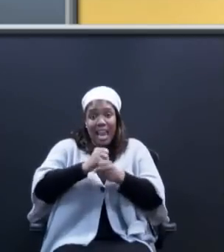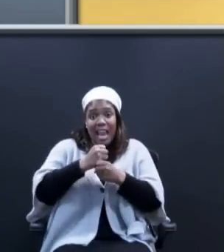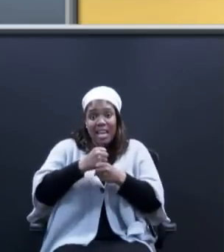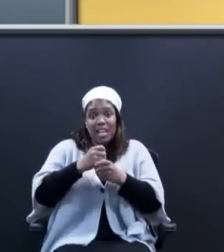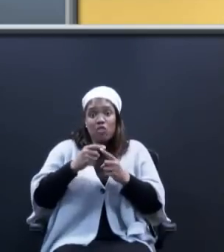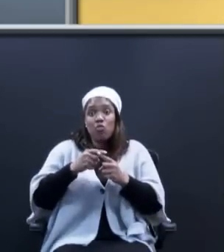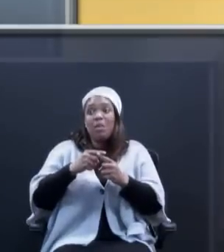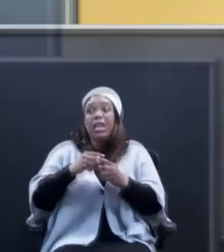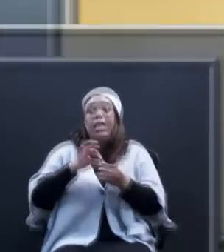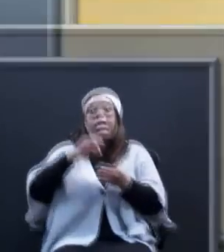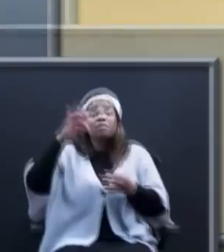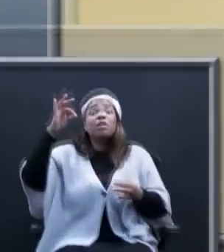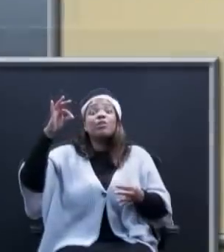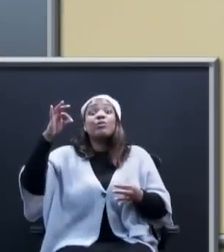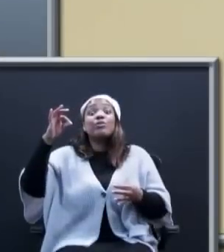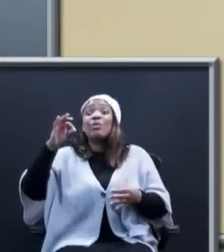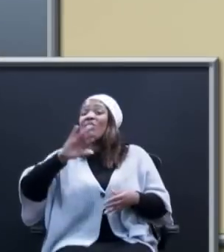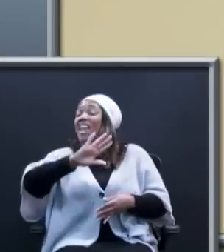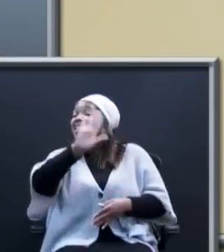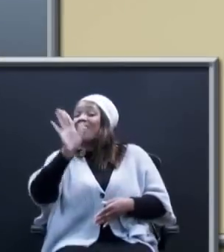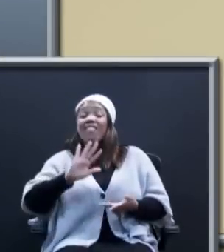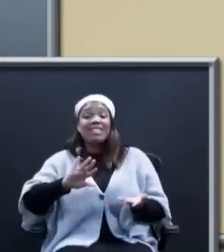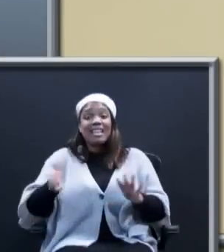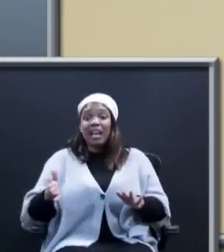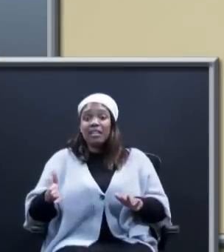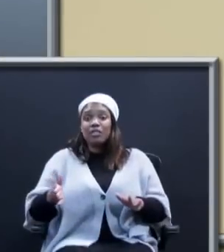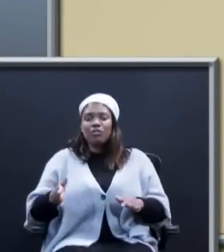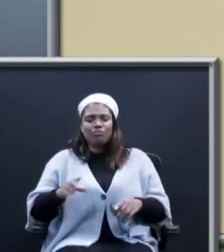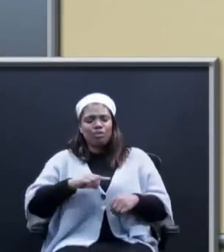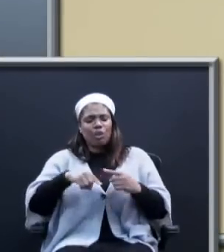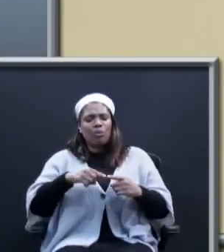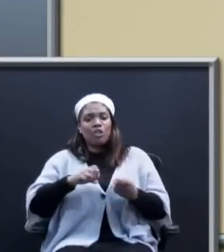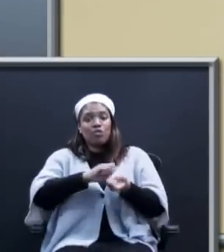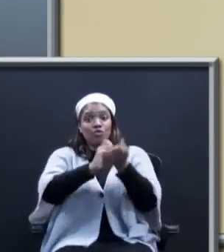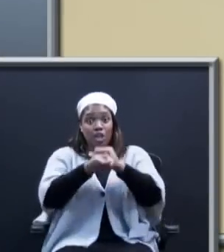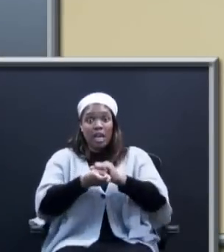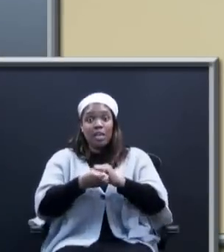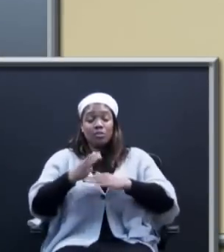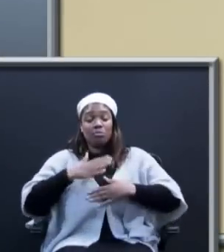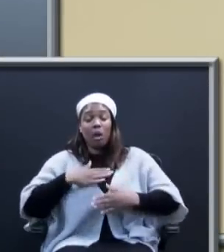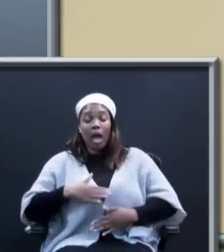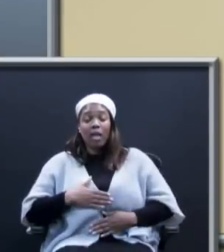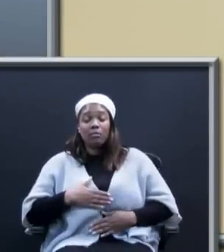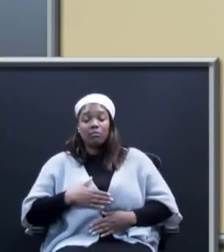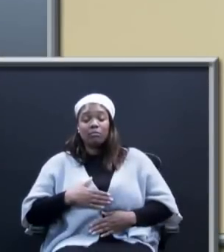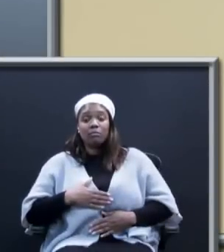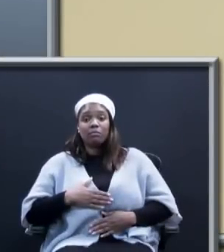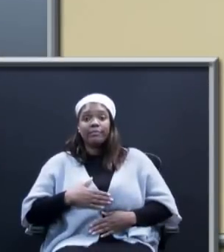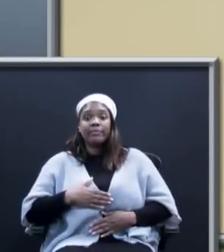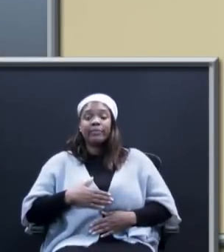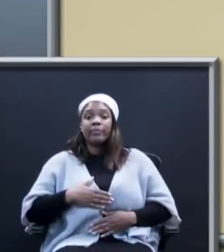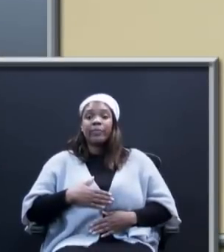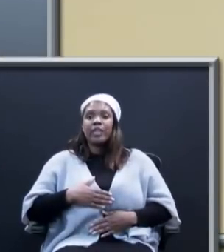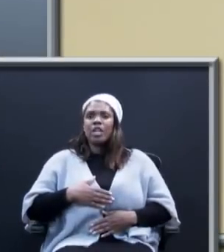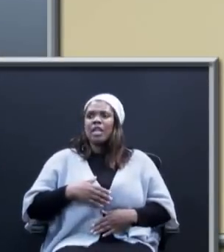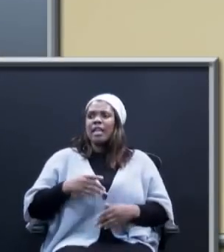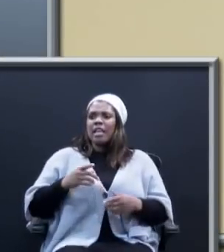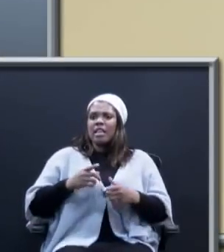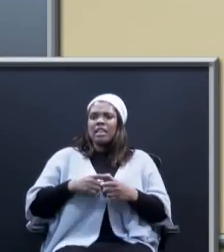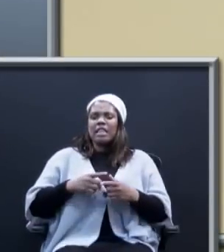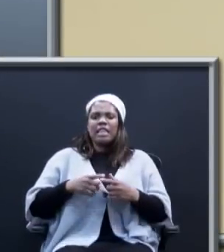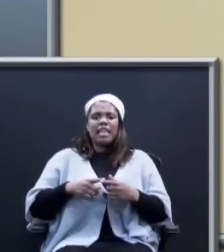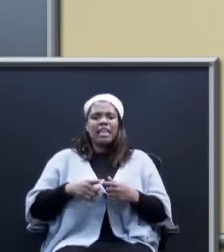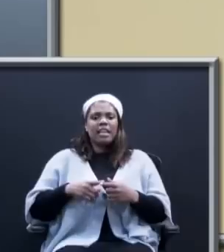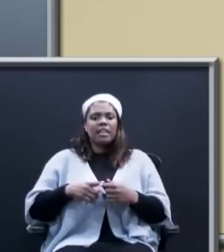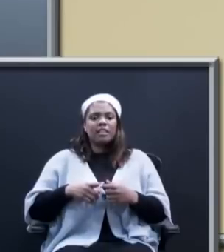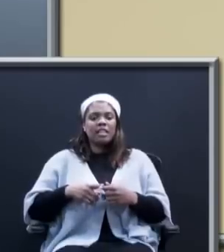Go ahead. So when this corruptible shall have put on incorruption, and this mortal shall have put on immortality, then shall be brought to